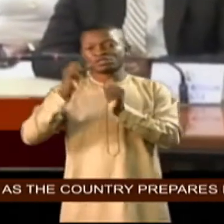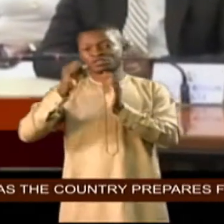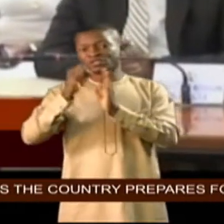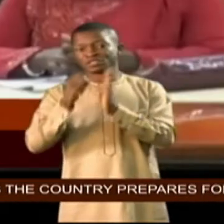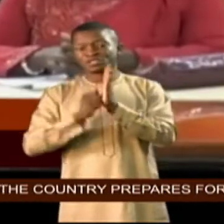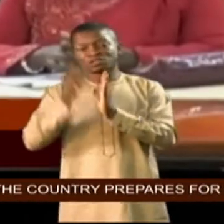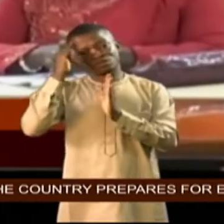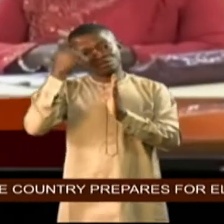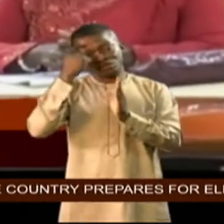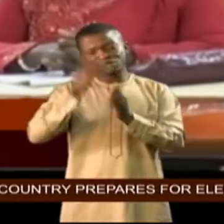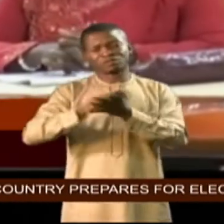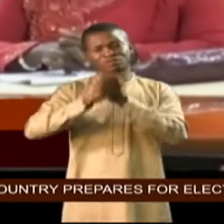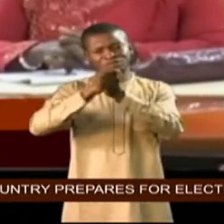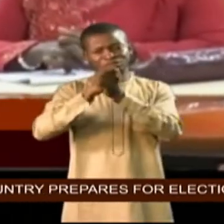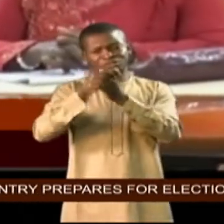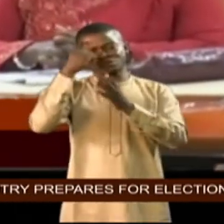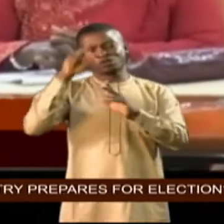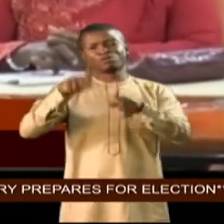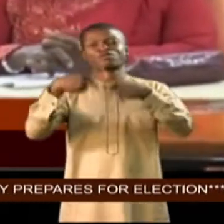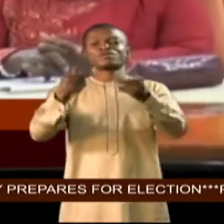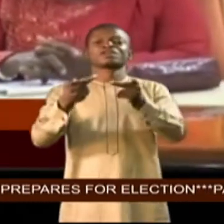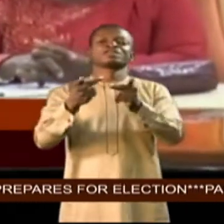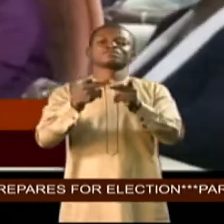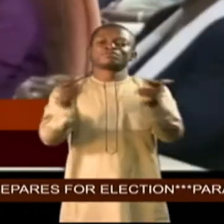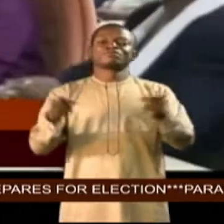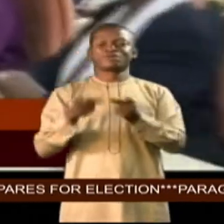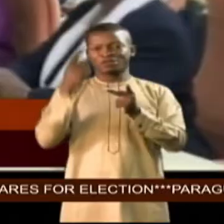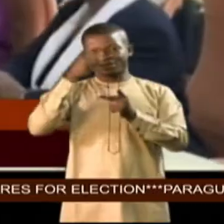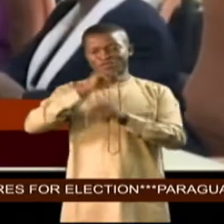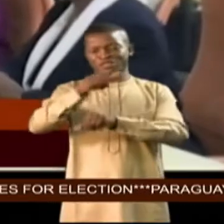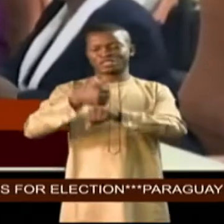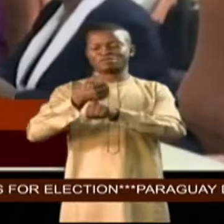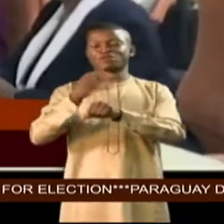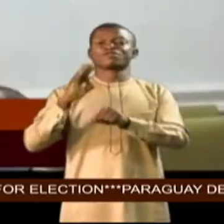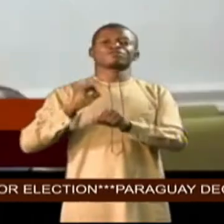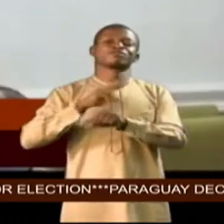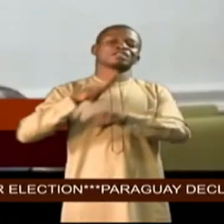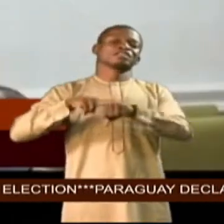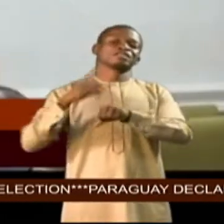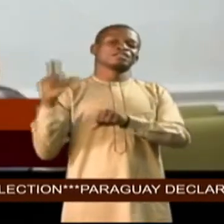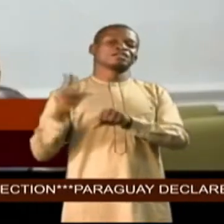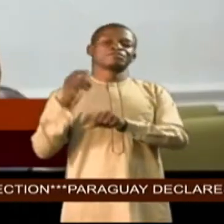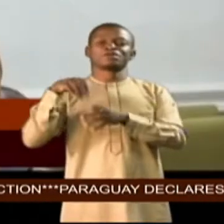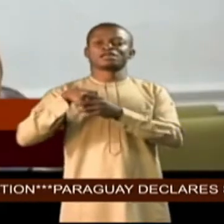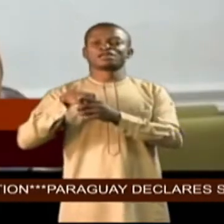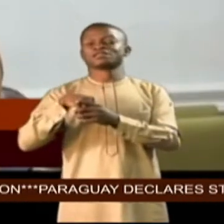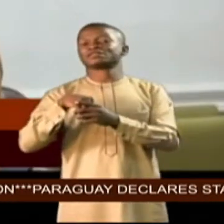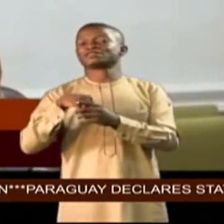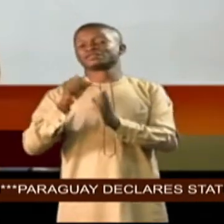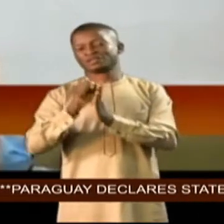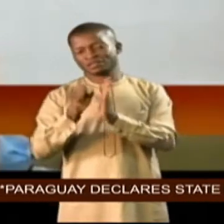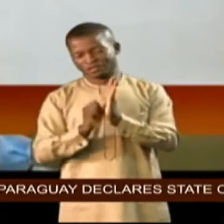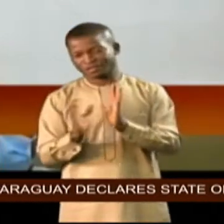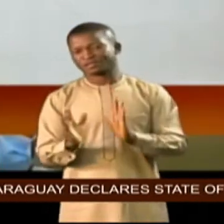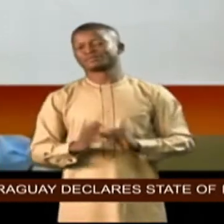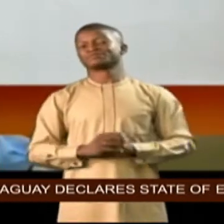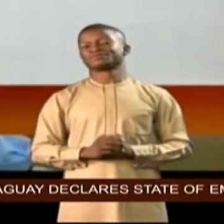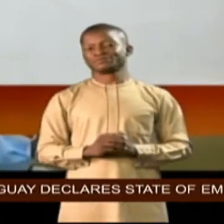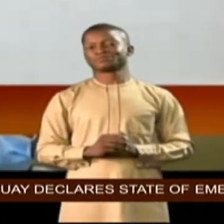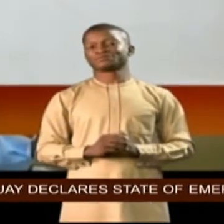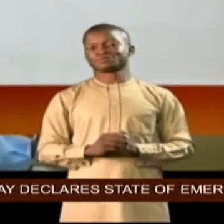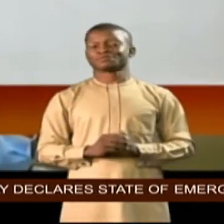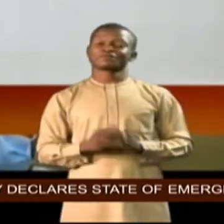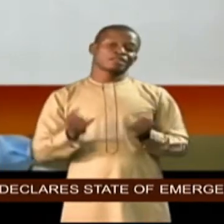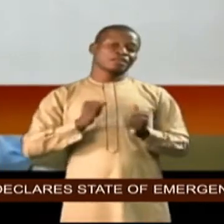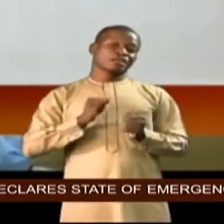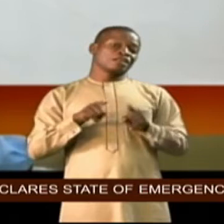for providing a site for the establishment of a national library in the states. Branches in all states of the Federation. Like I told